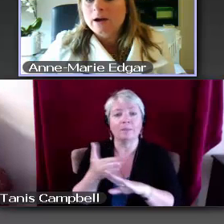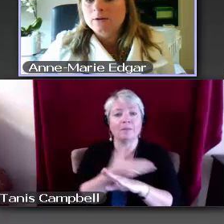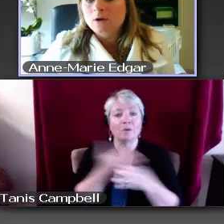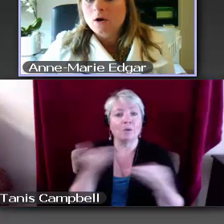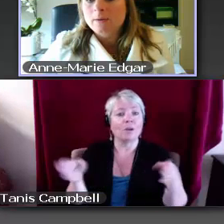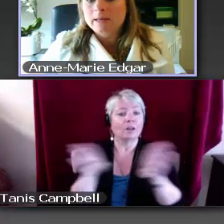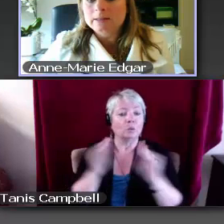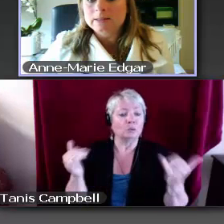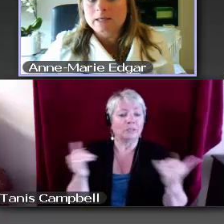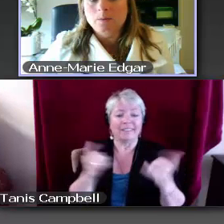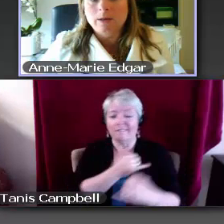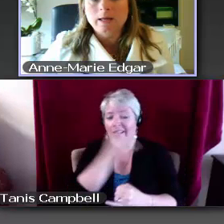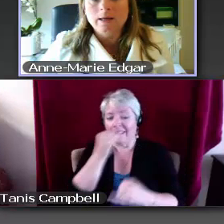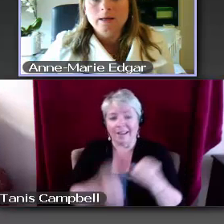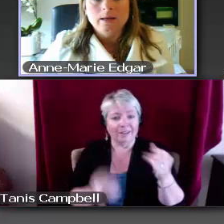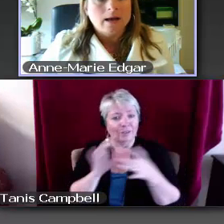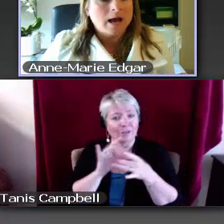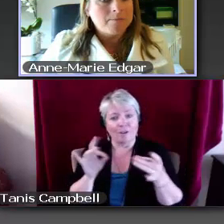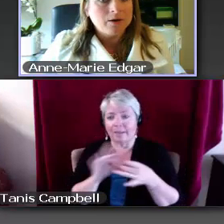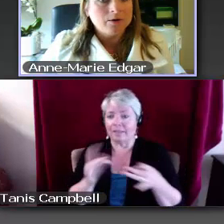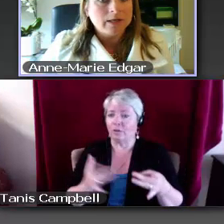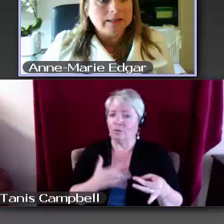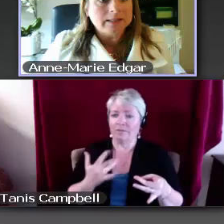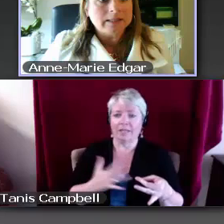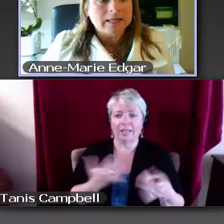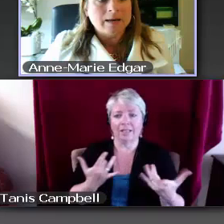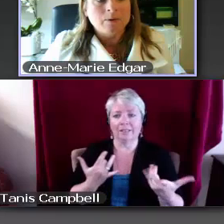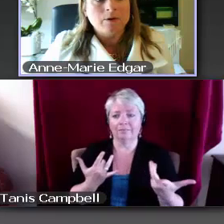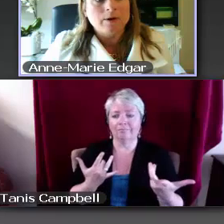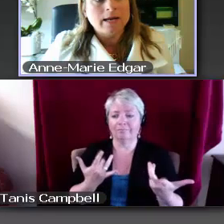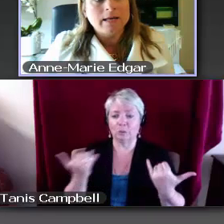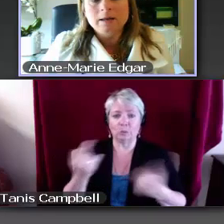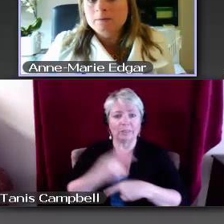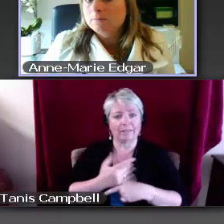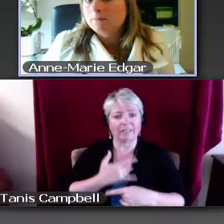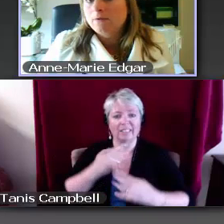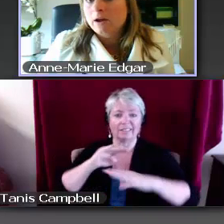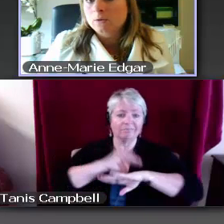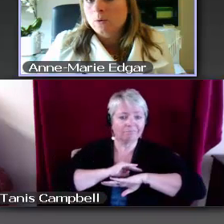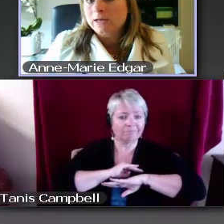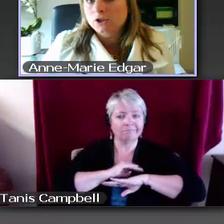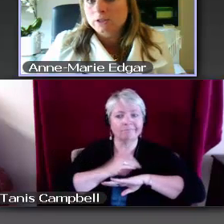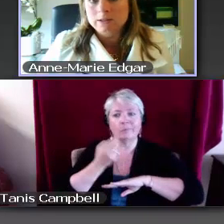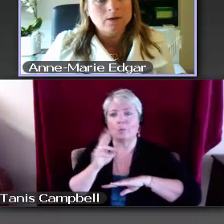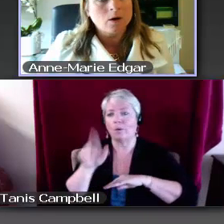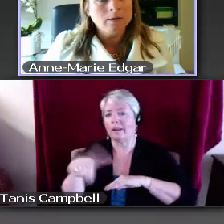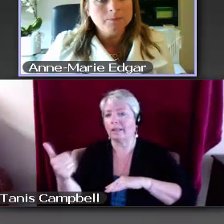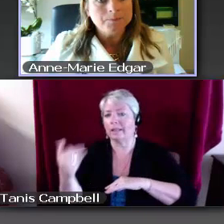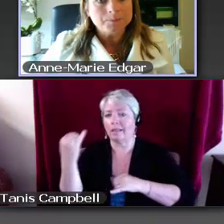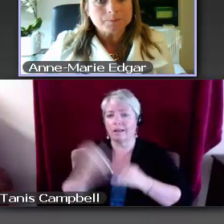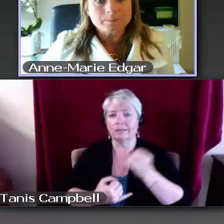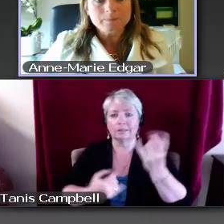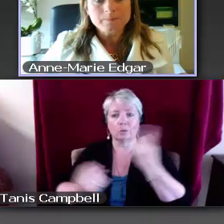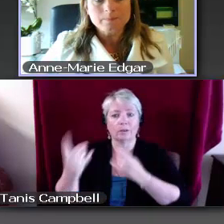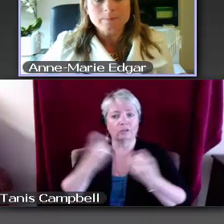any final comments? Did we meet your needs today? Were there any final questions at